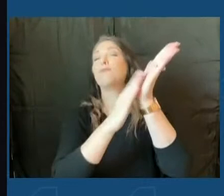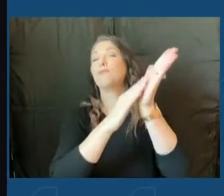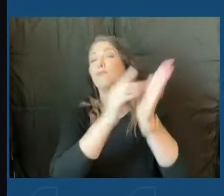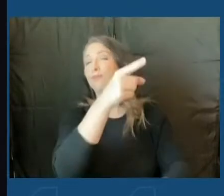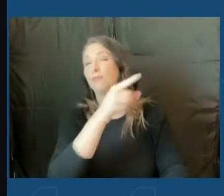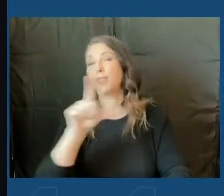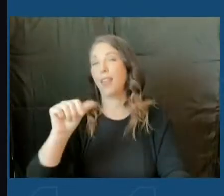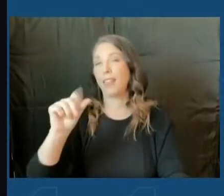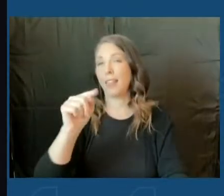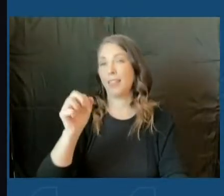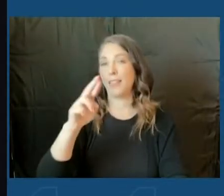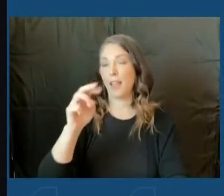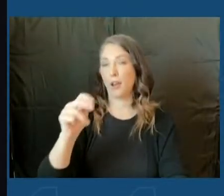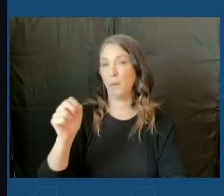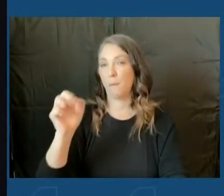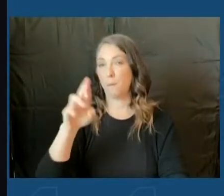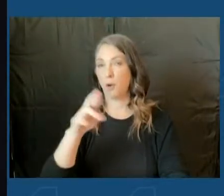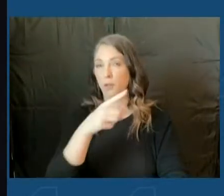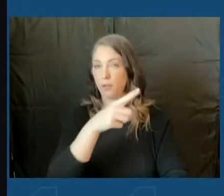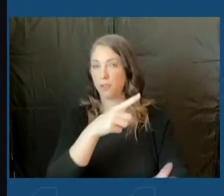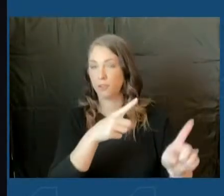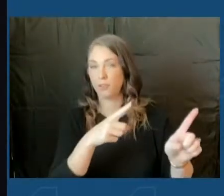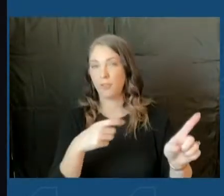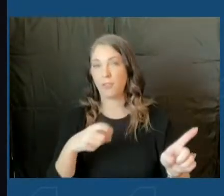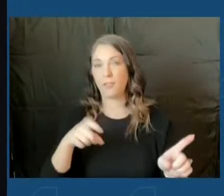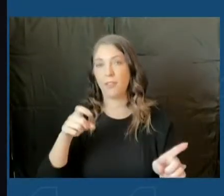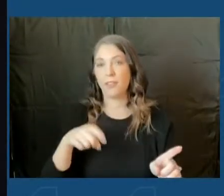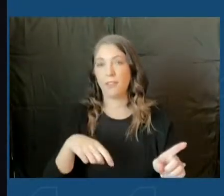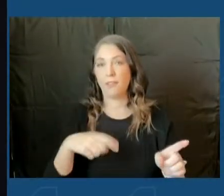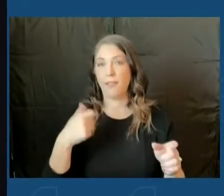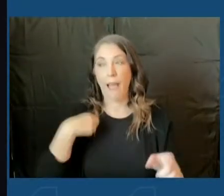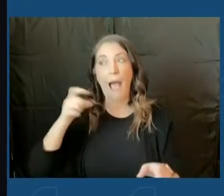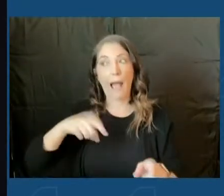I'm not gonna let you be here. Yes, I gotta go home.